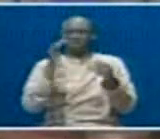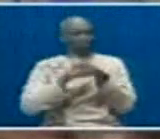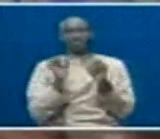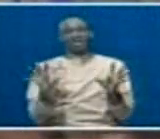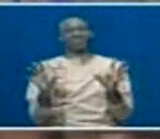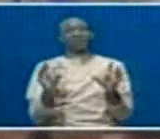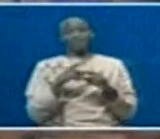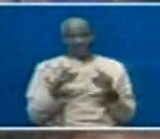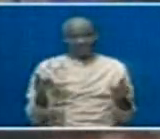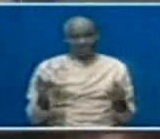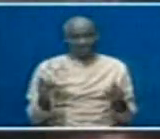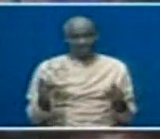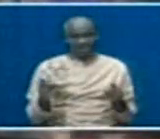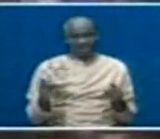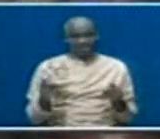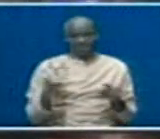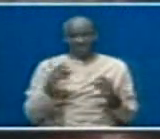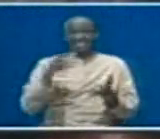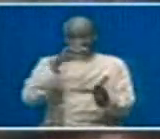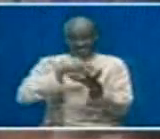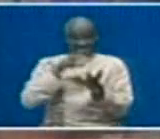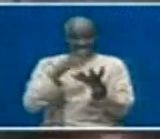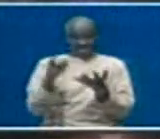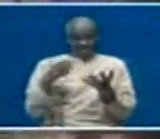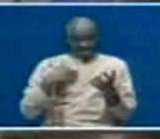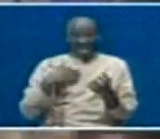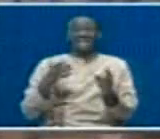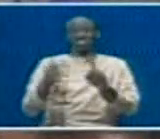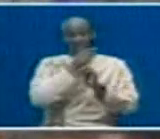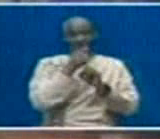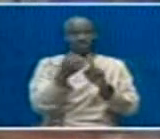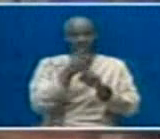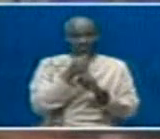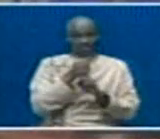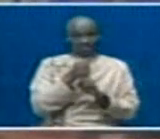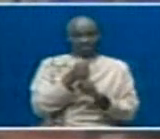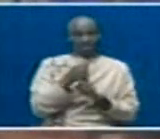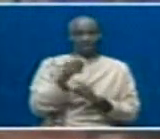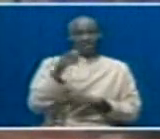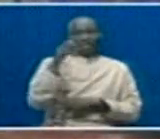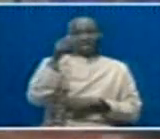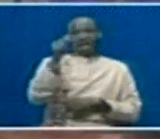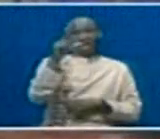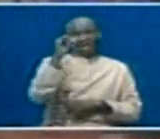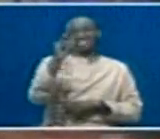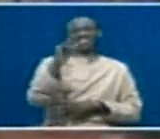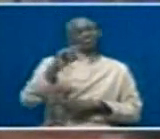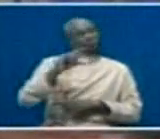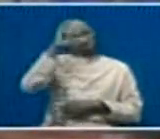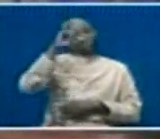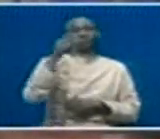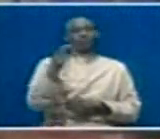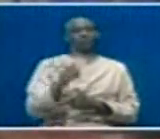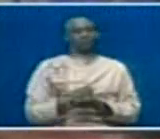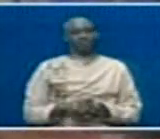Although, in status, in achieving, I think Ali passes Ngugi just a little bit. He does,